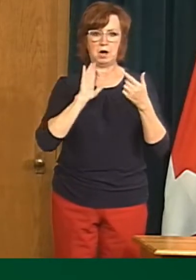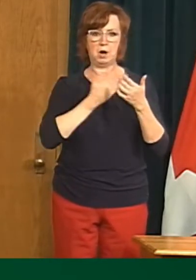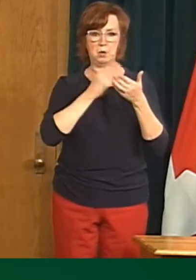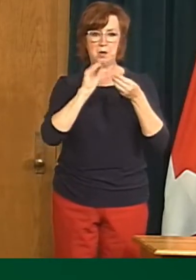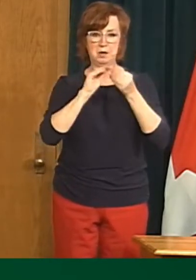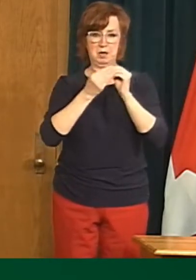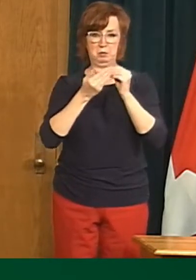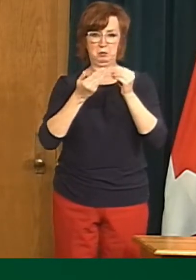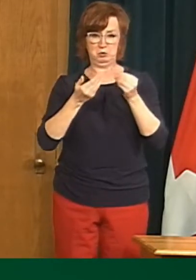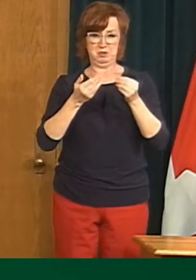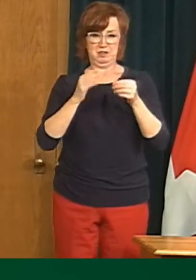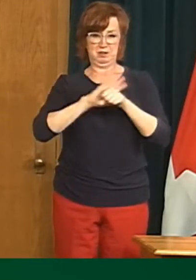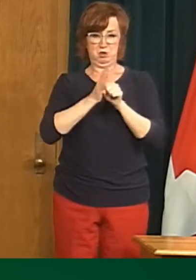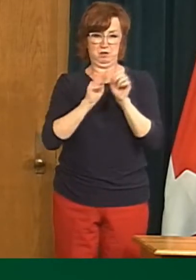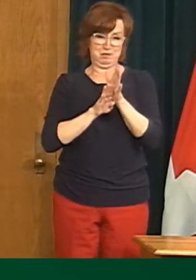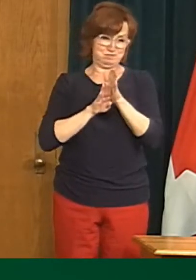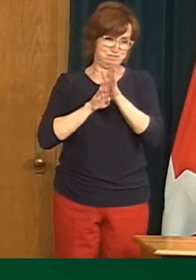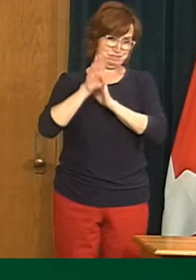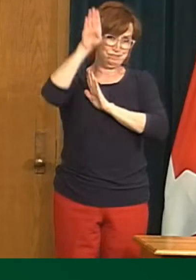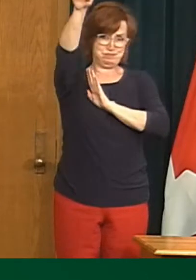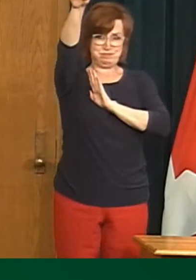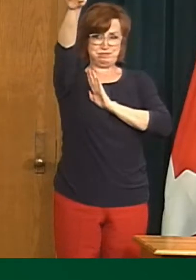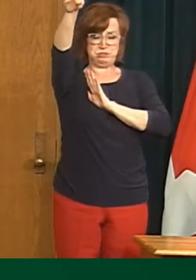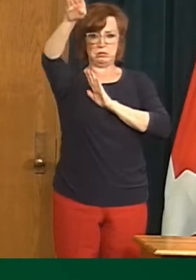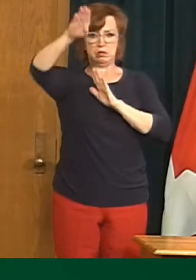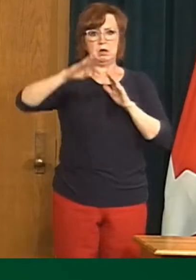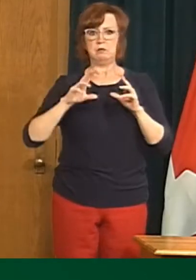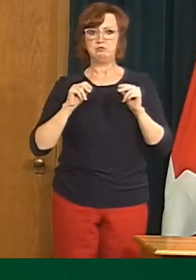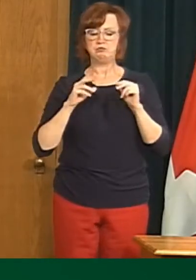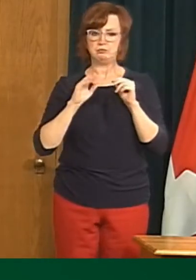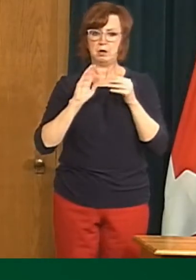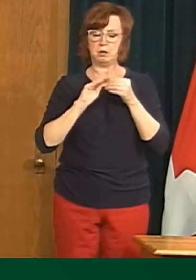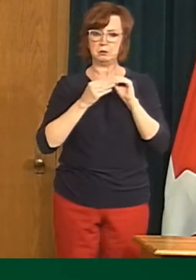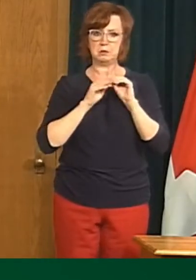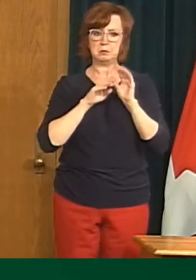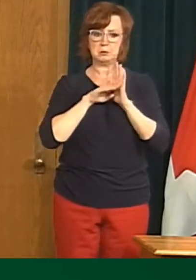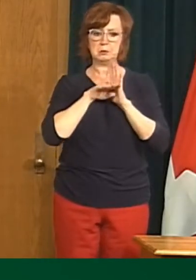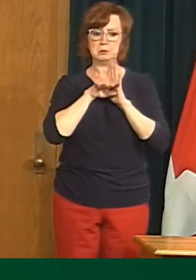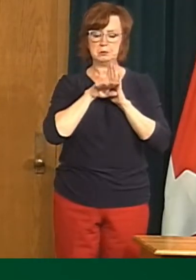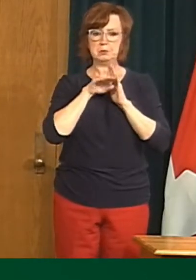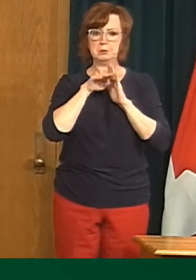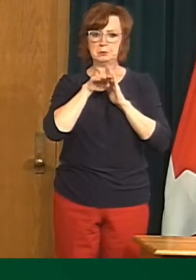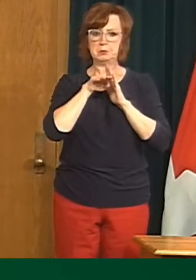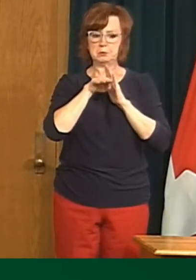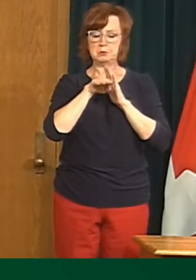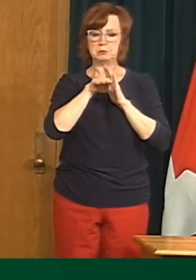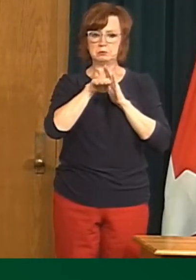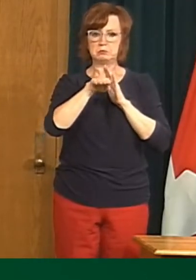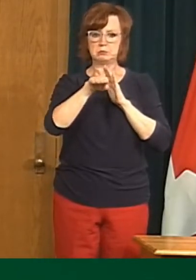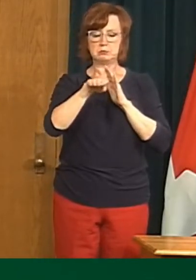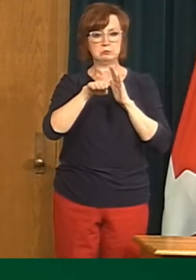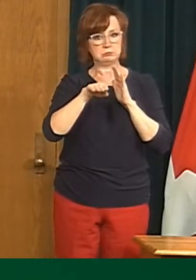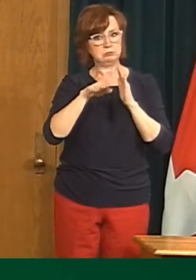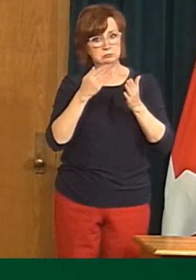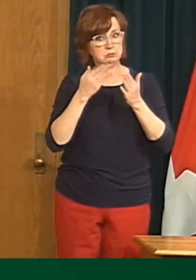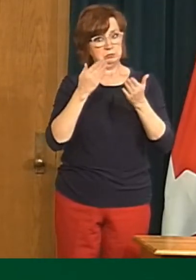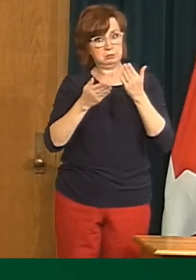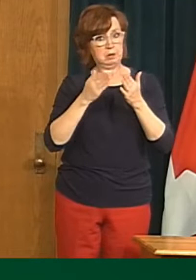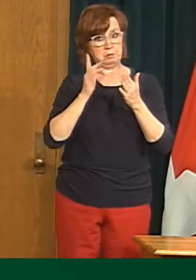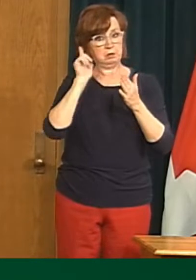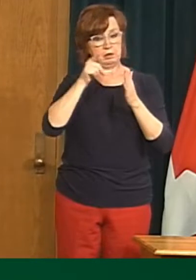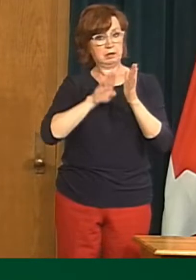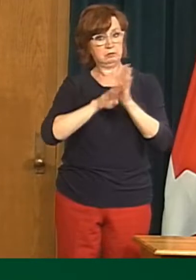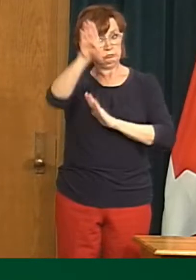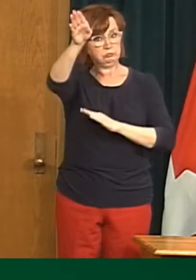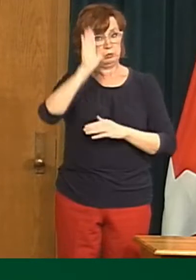time. That's not to say that there couldn't be surges as we move forward, and we need to be prepared for that. So these are